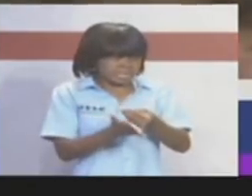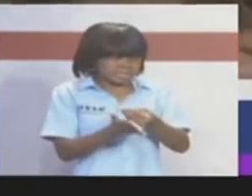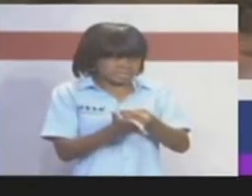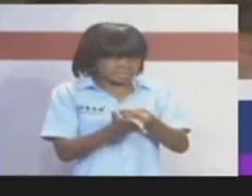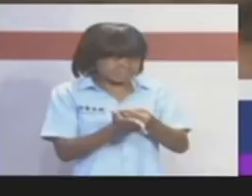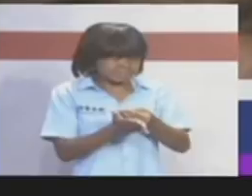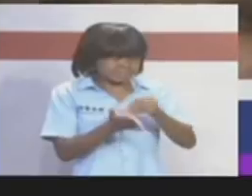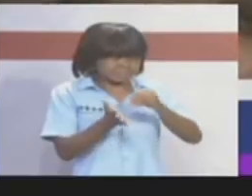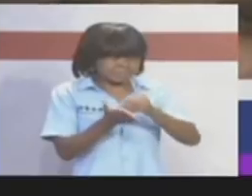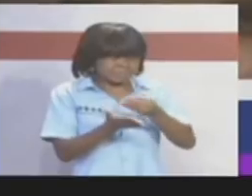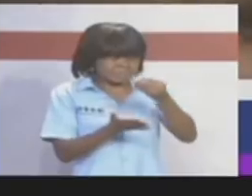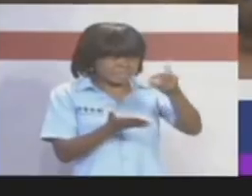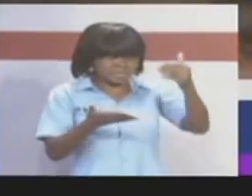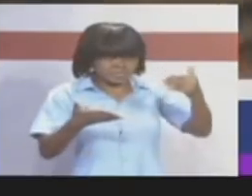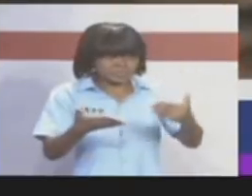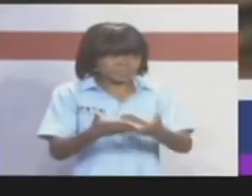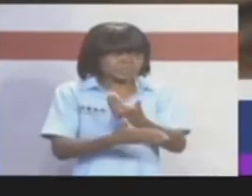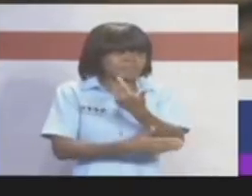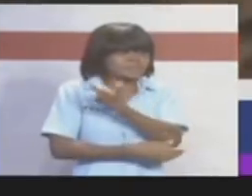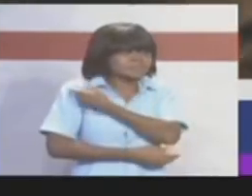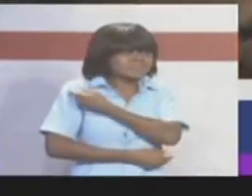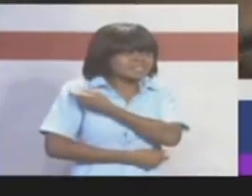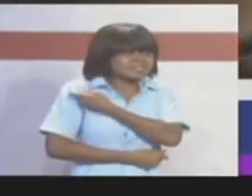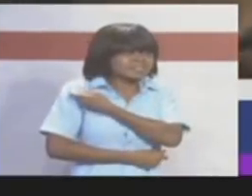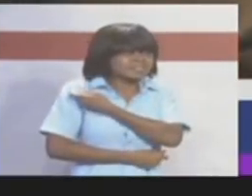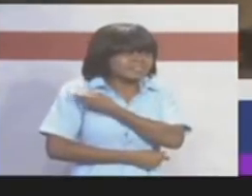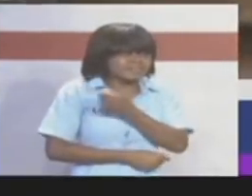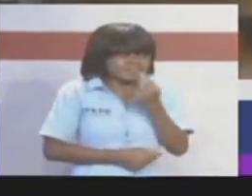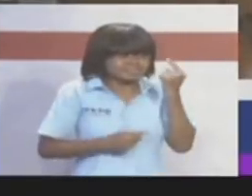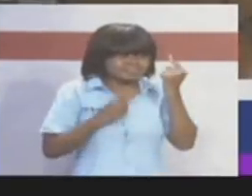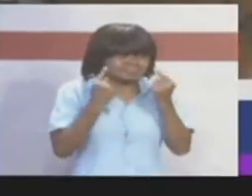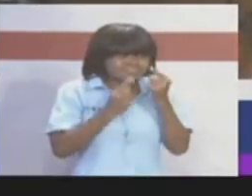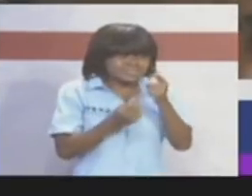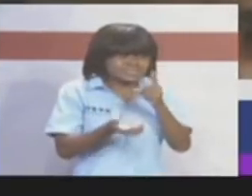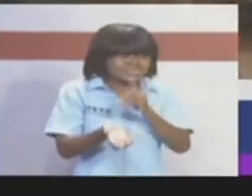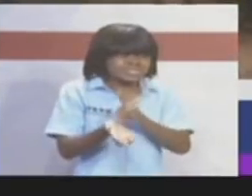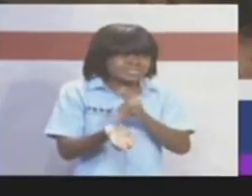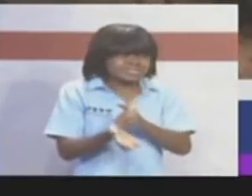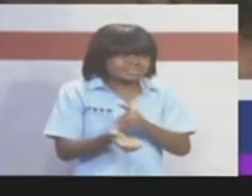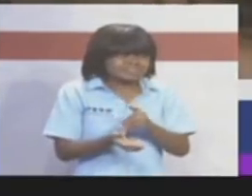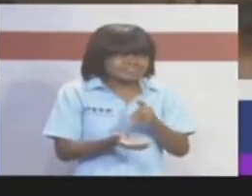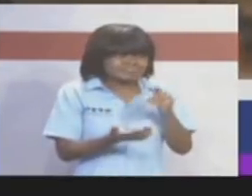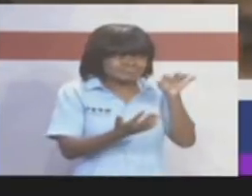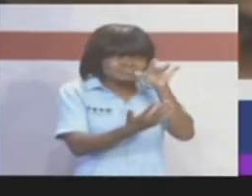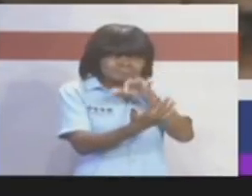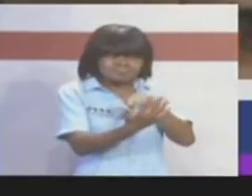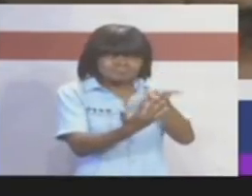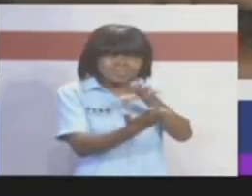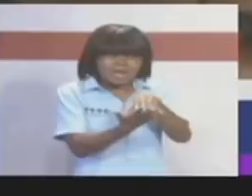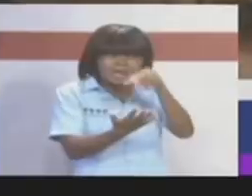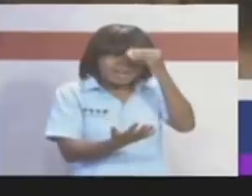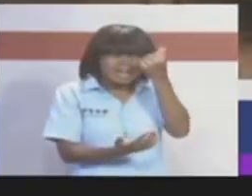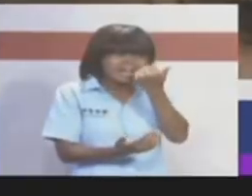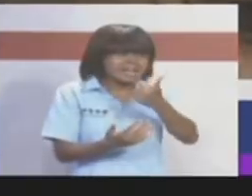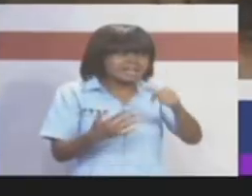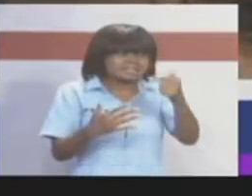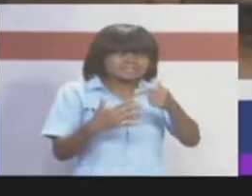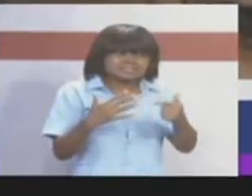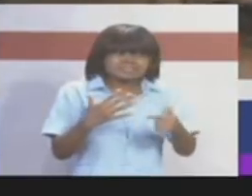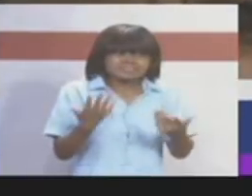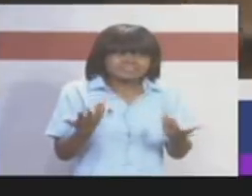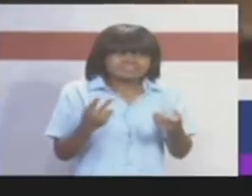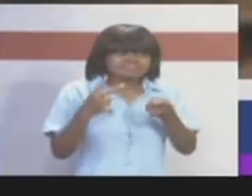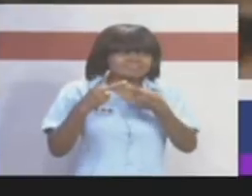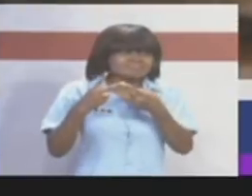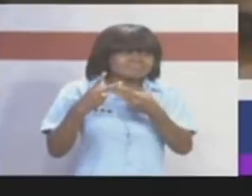Dr. Burgess had any lessons to share. The second thing is apparently the BBC is reporting